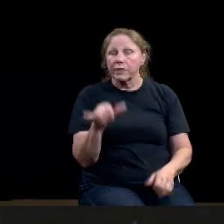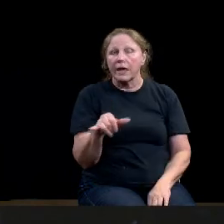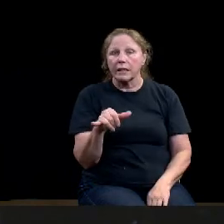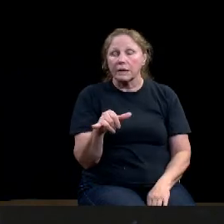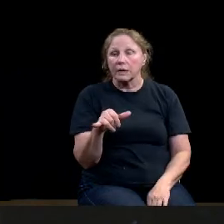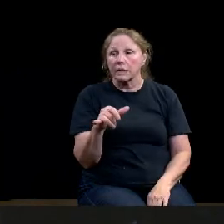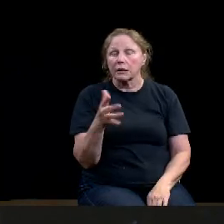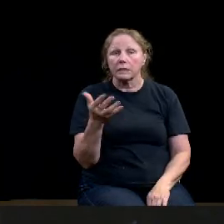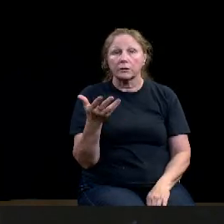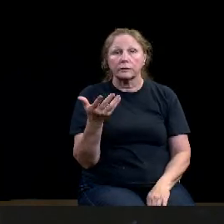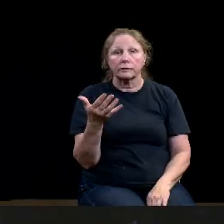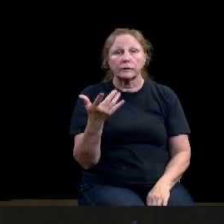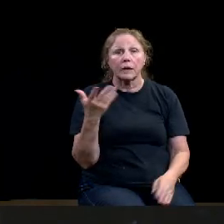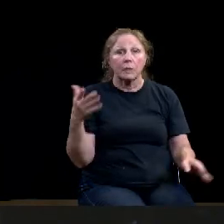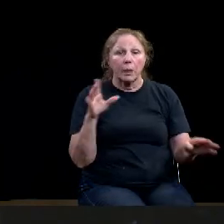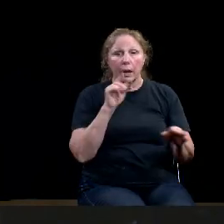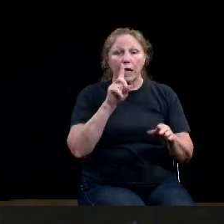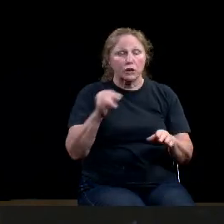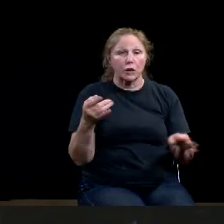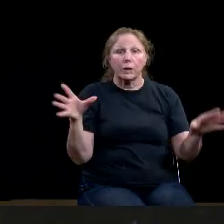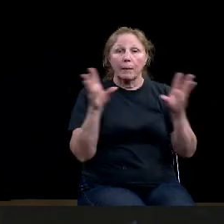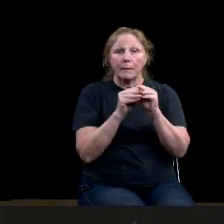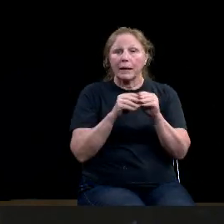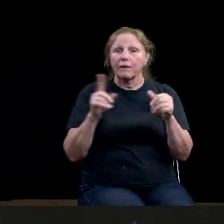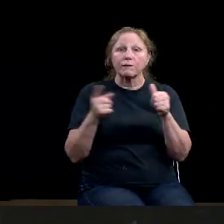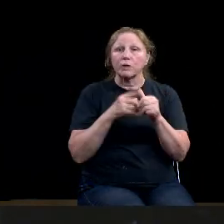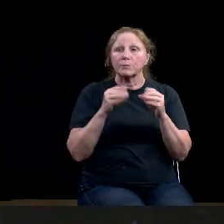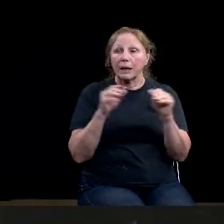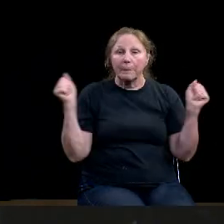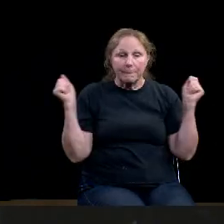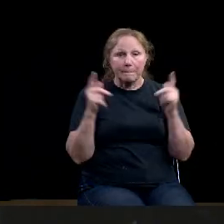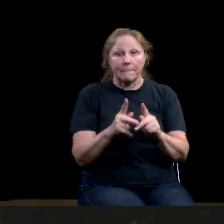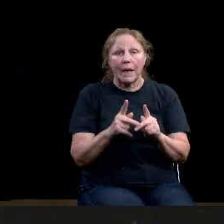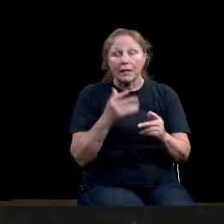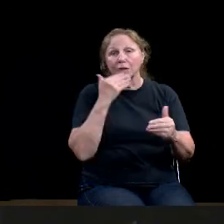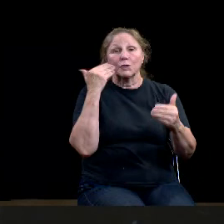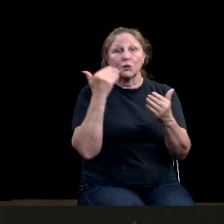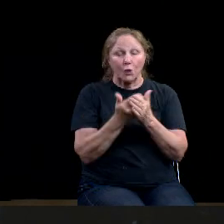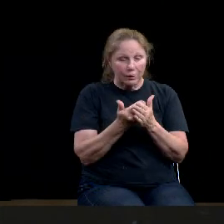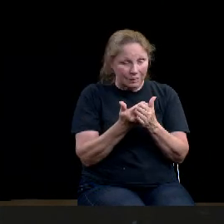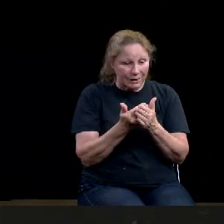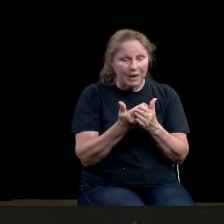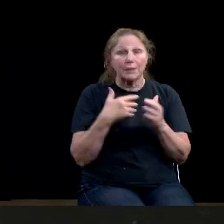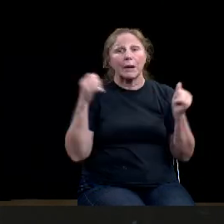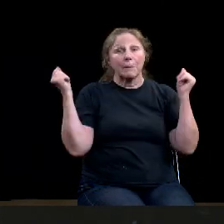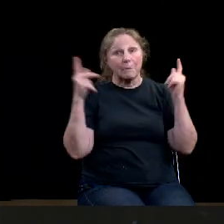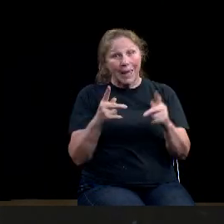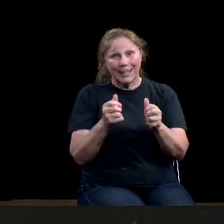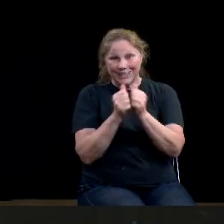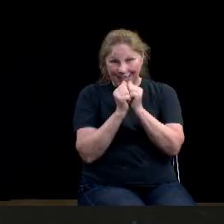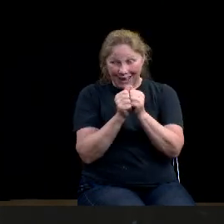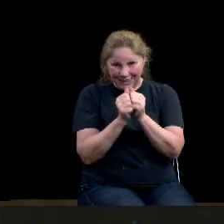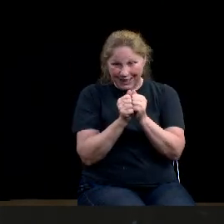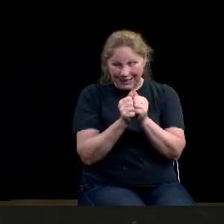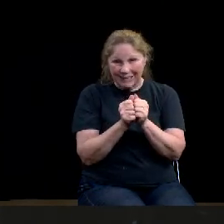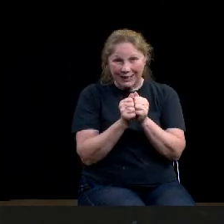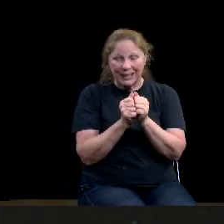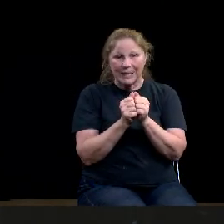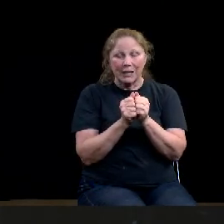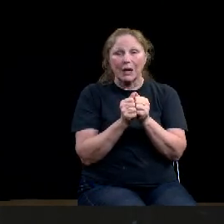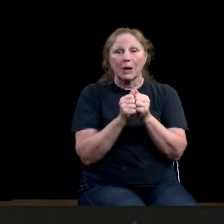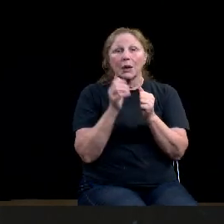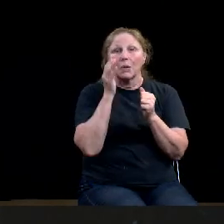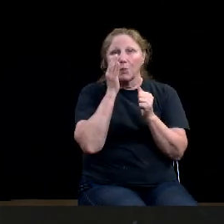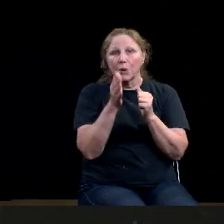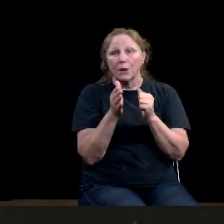together. We will be, for the foreseeable future, we will be in the Bosque Theater meeting again once